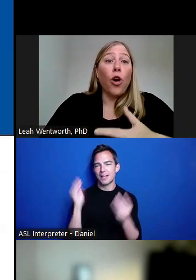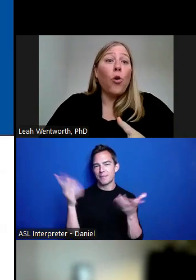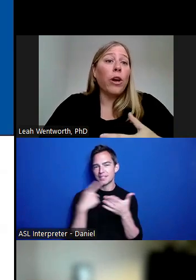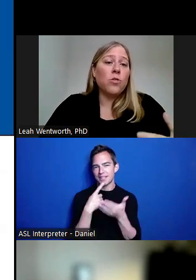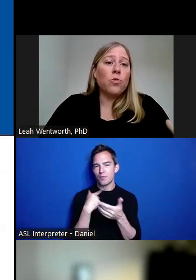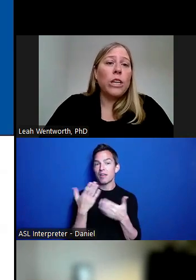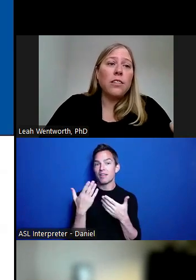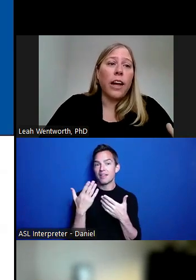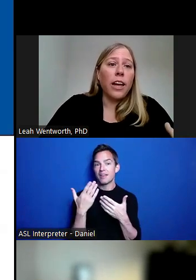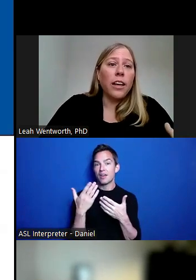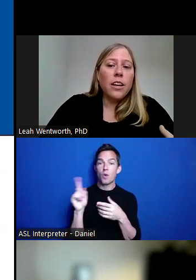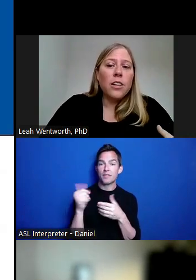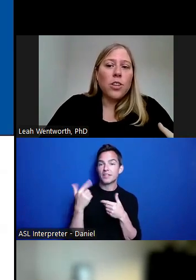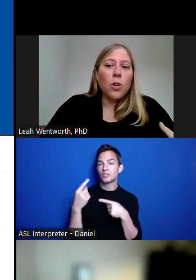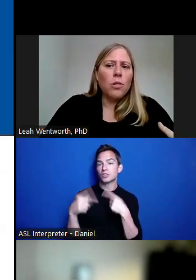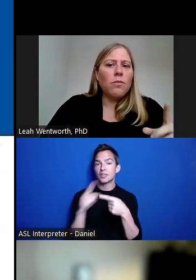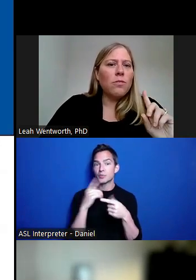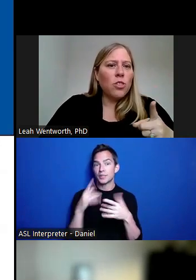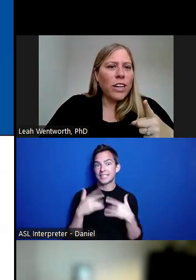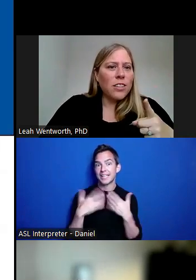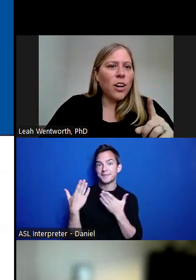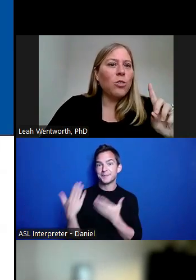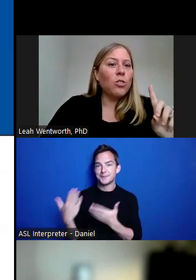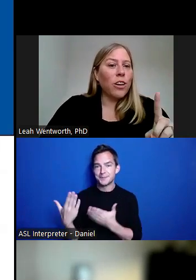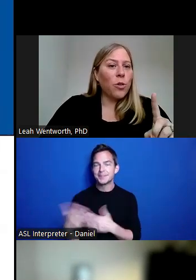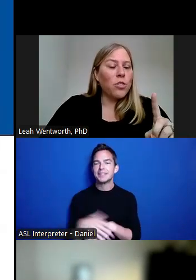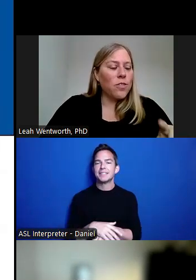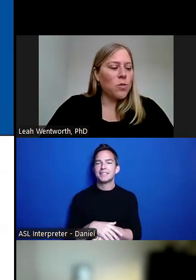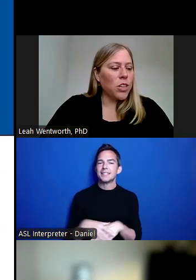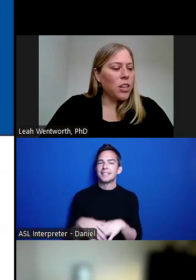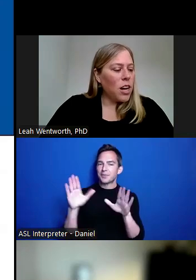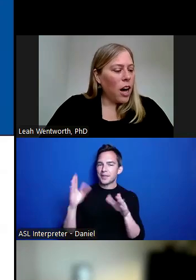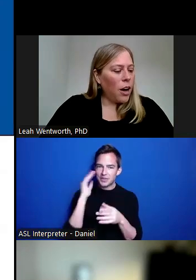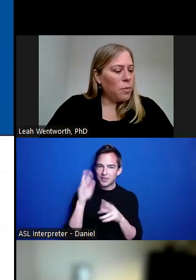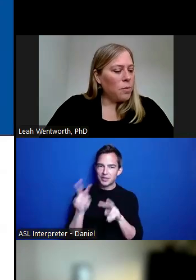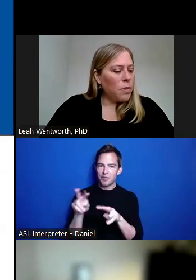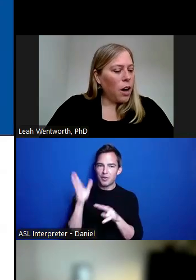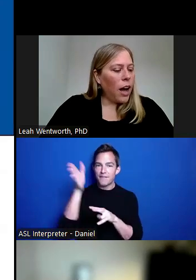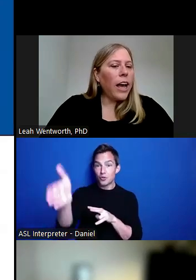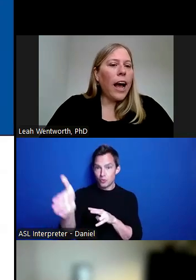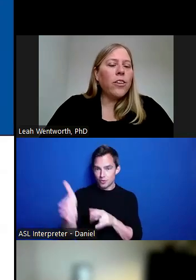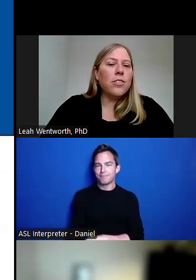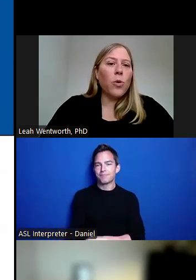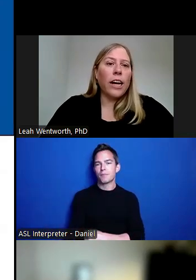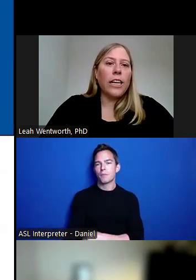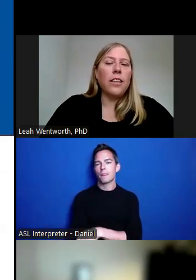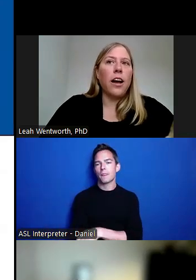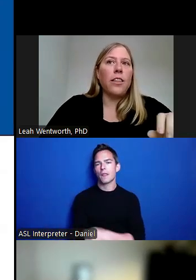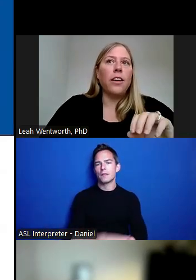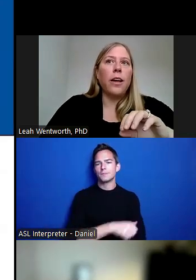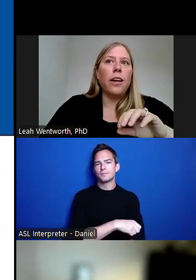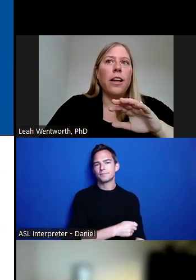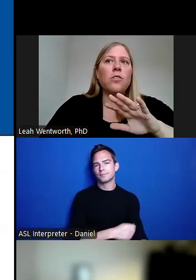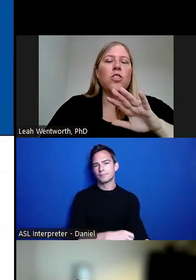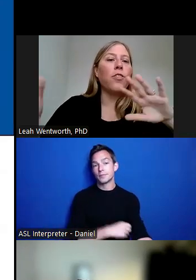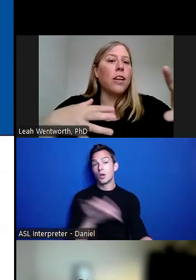things are going, which is really exciting. So great to know. Looking forward to the future. I also want to highlight that I